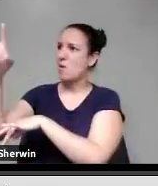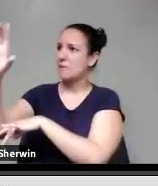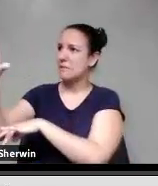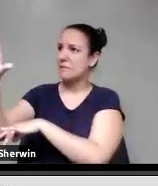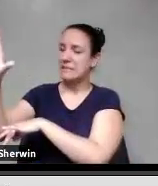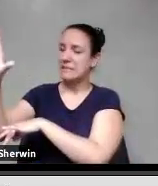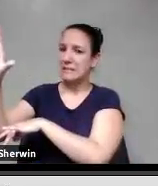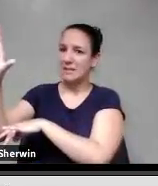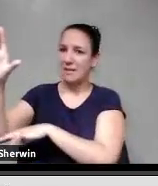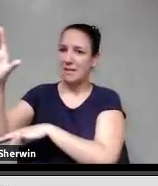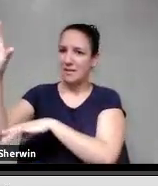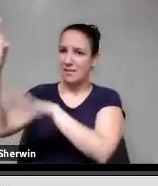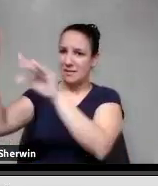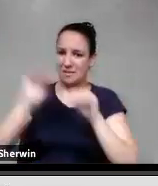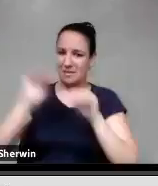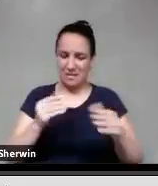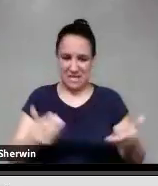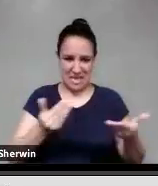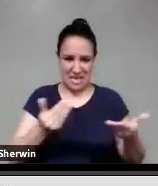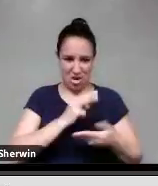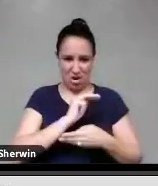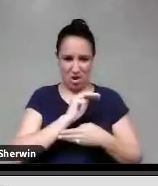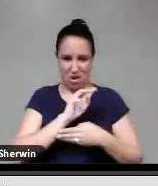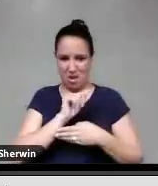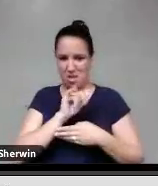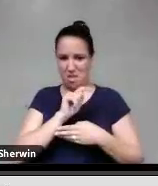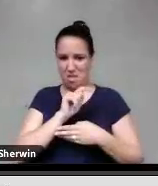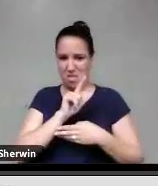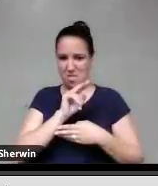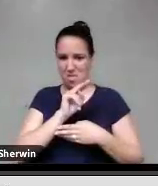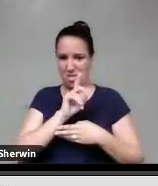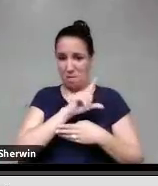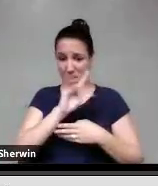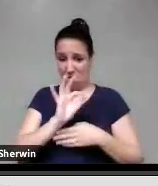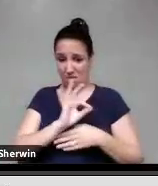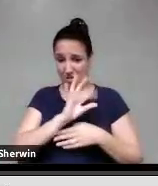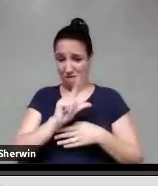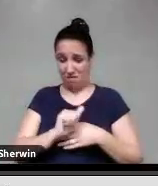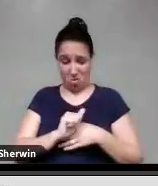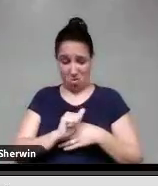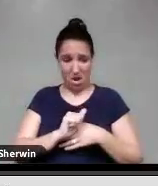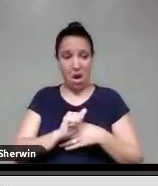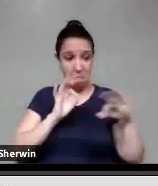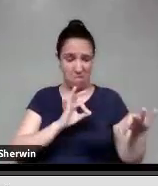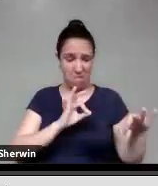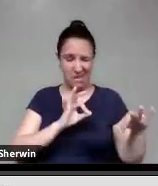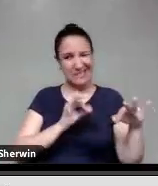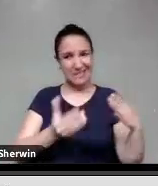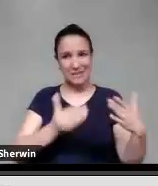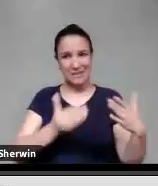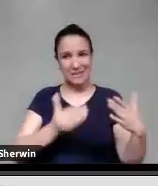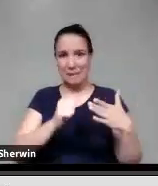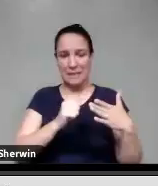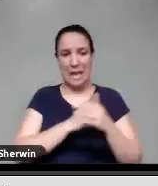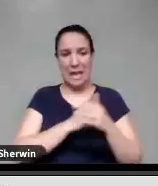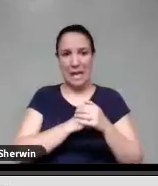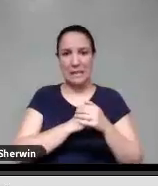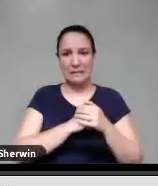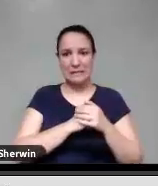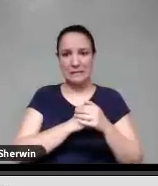experienced at offering such a wide variety of programming and services, the assumptions you make are